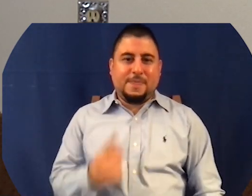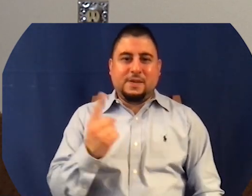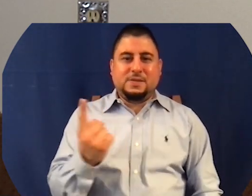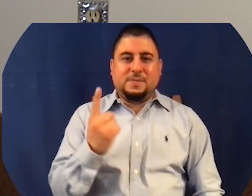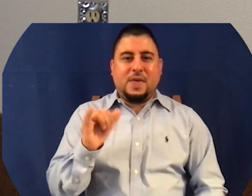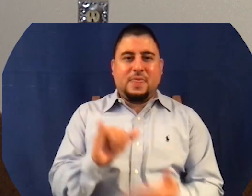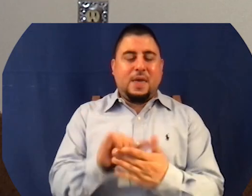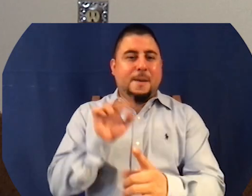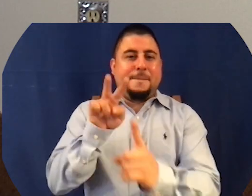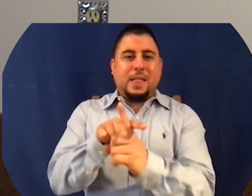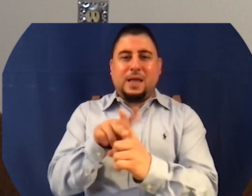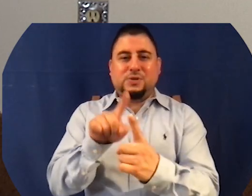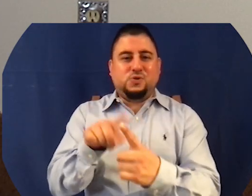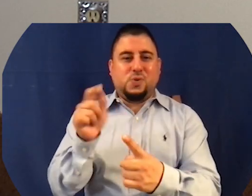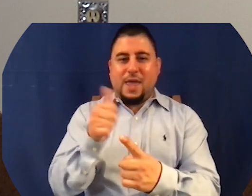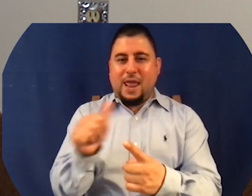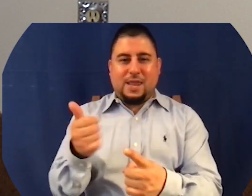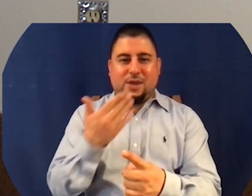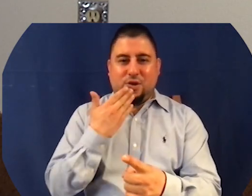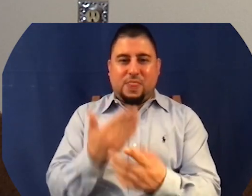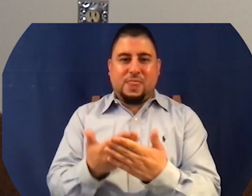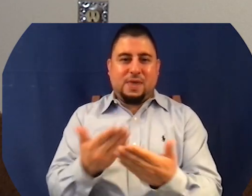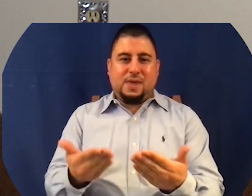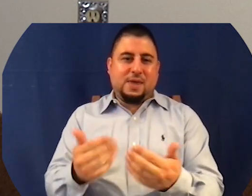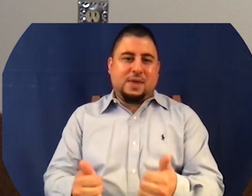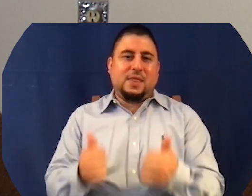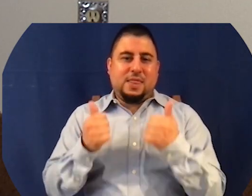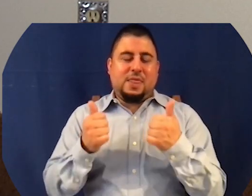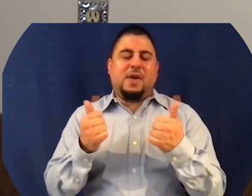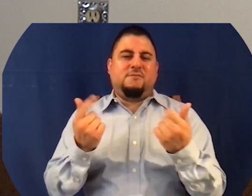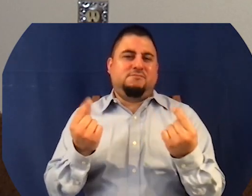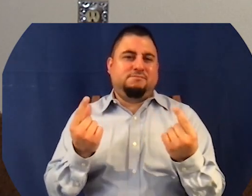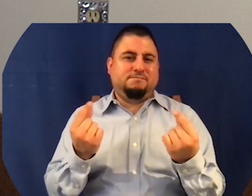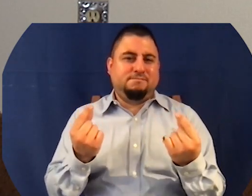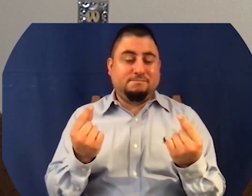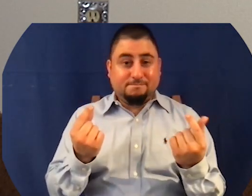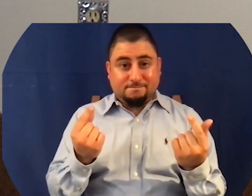Something that applies to any good thing in life.